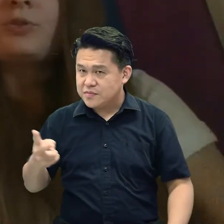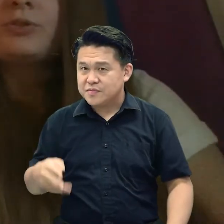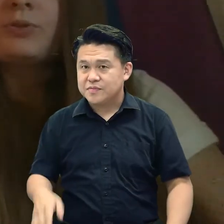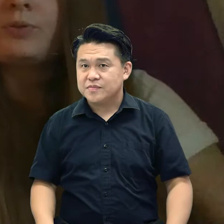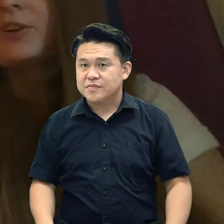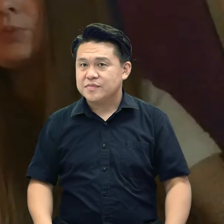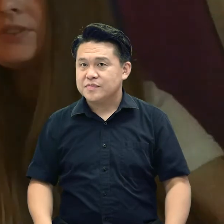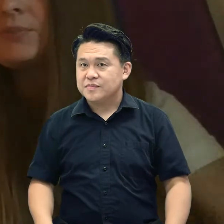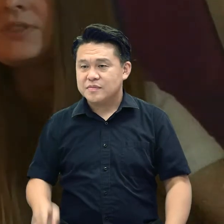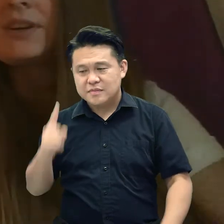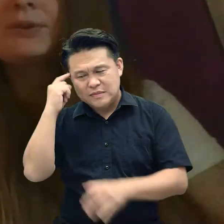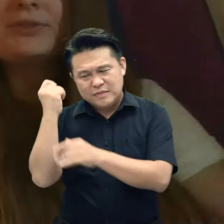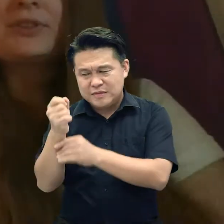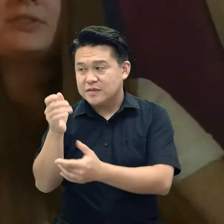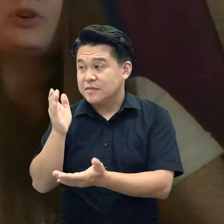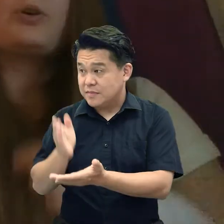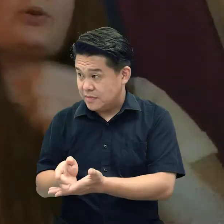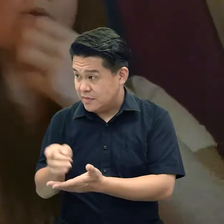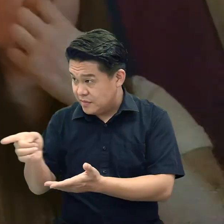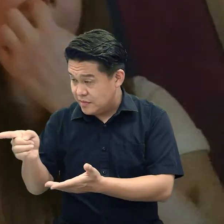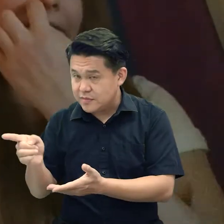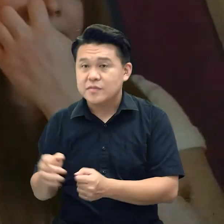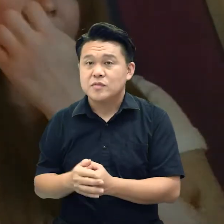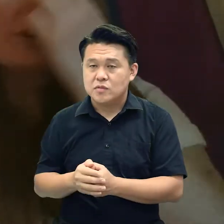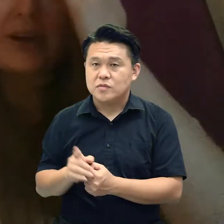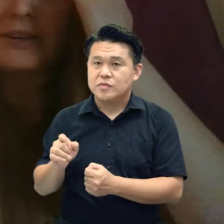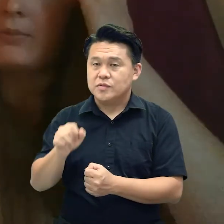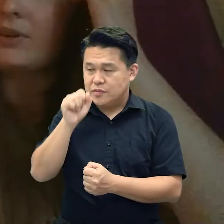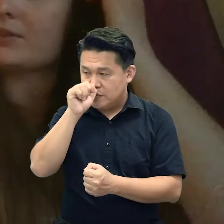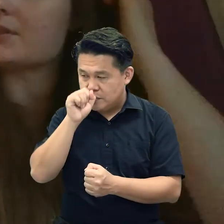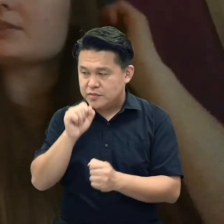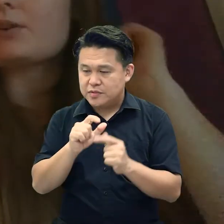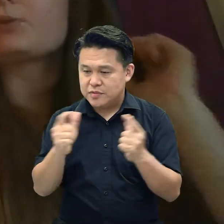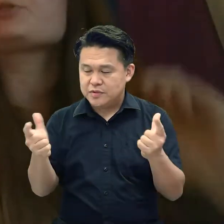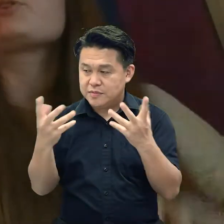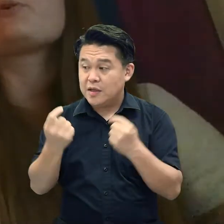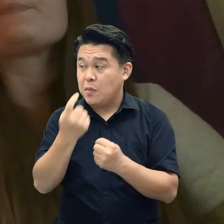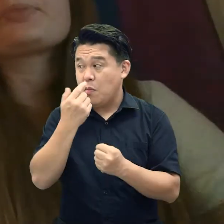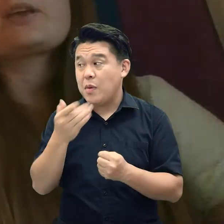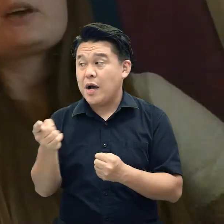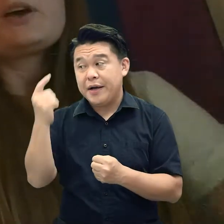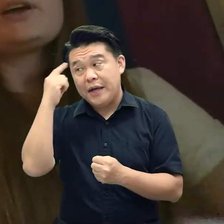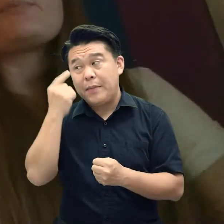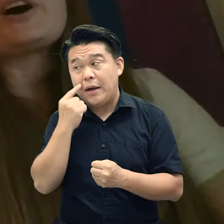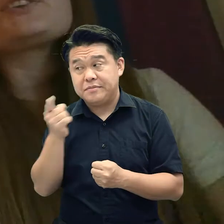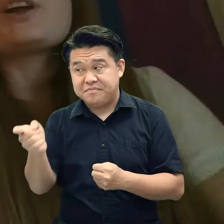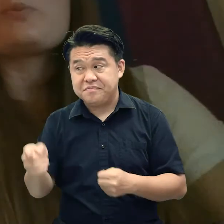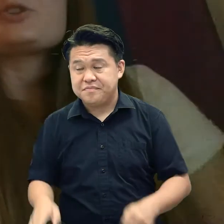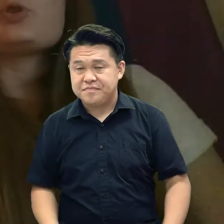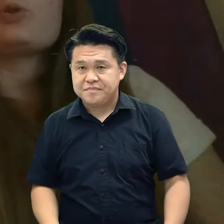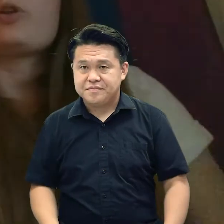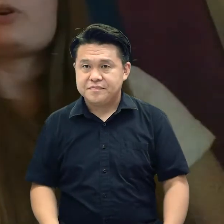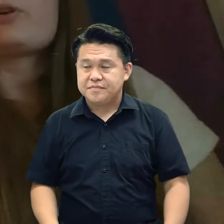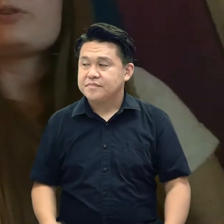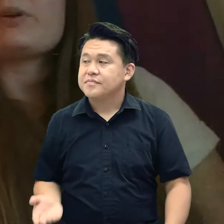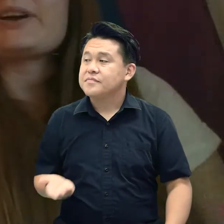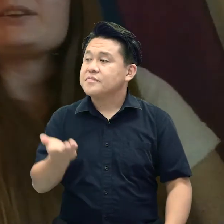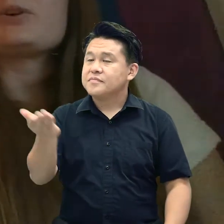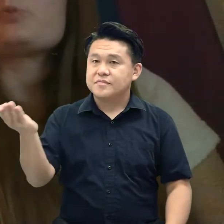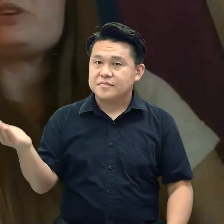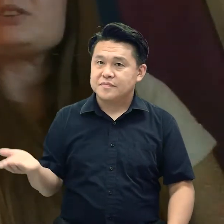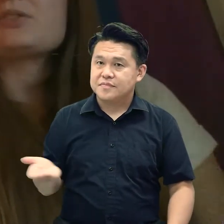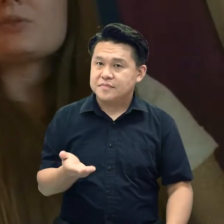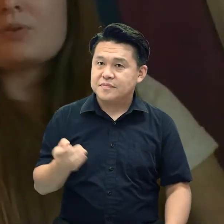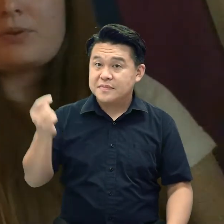they choose to express themselves. So mind your own goddamn business, and also imagine how much you could learn